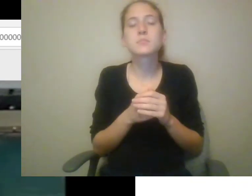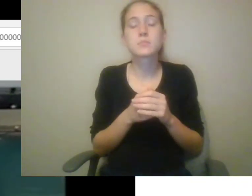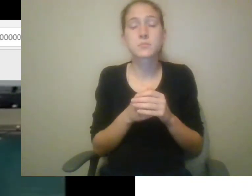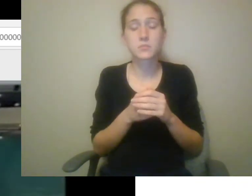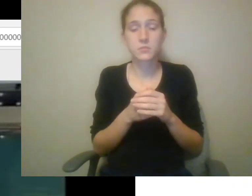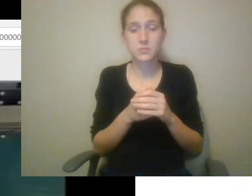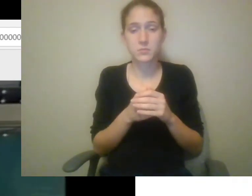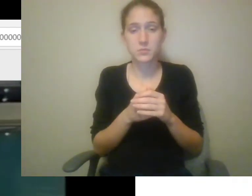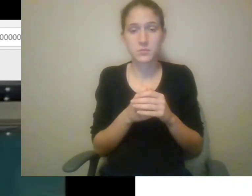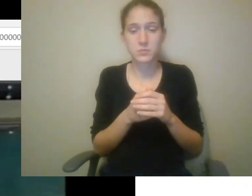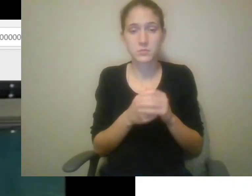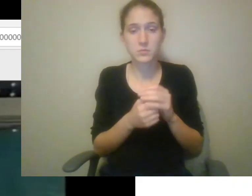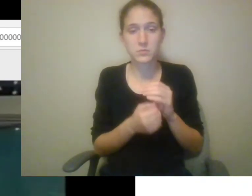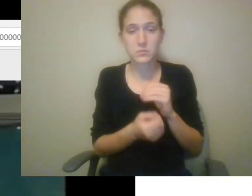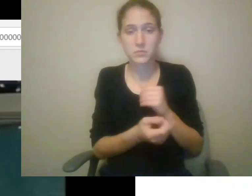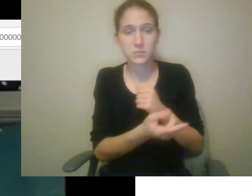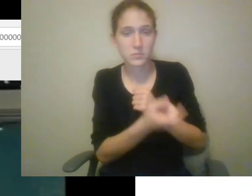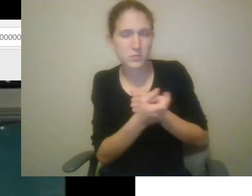movement,